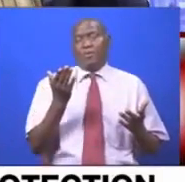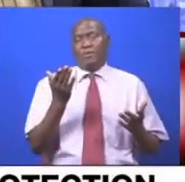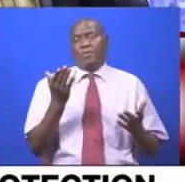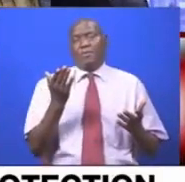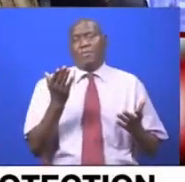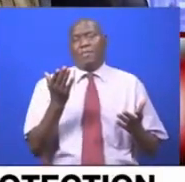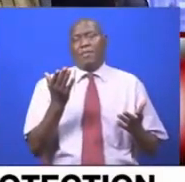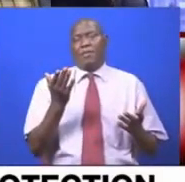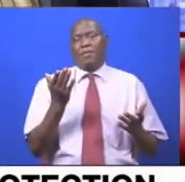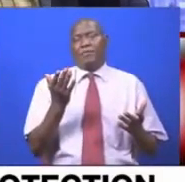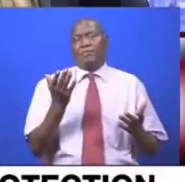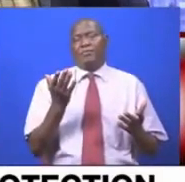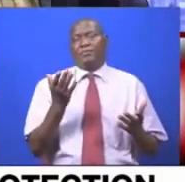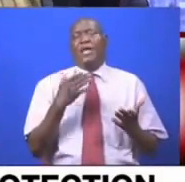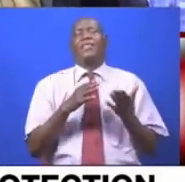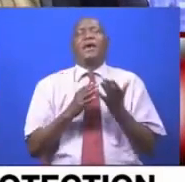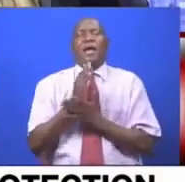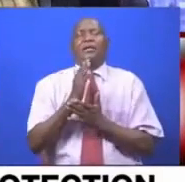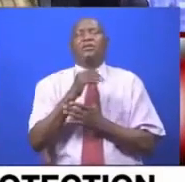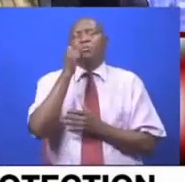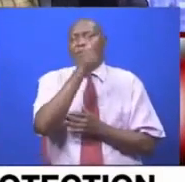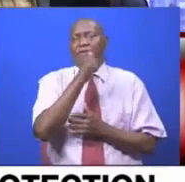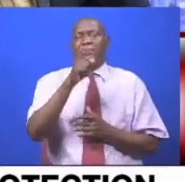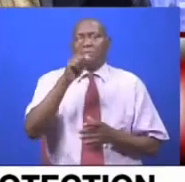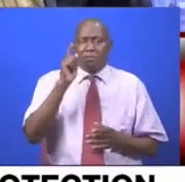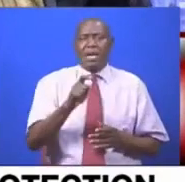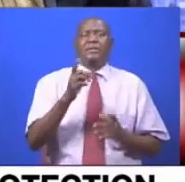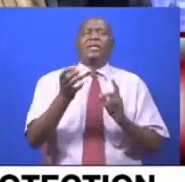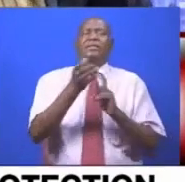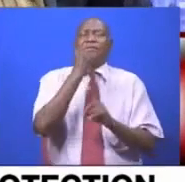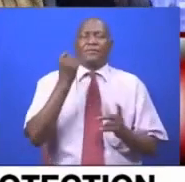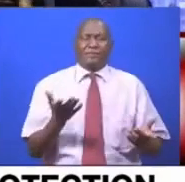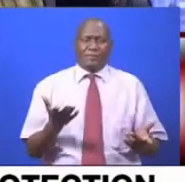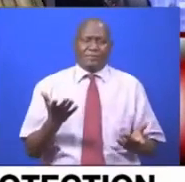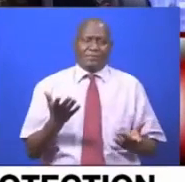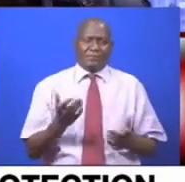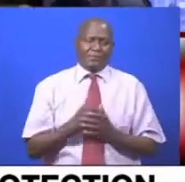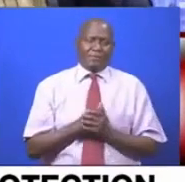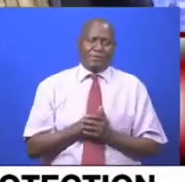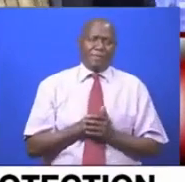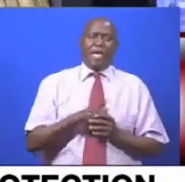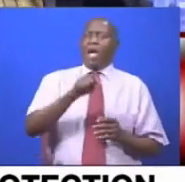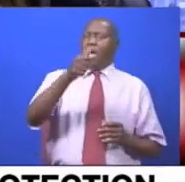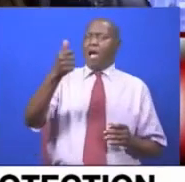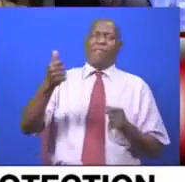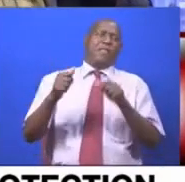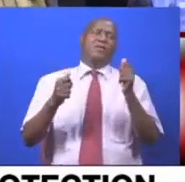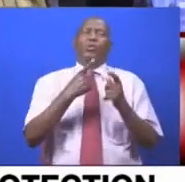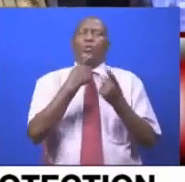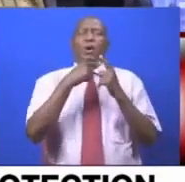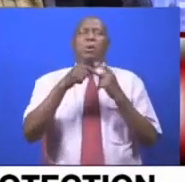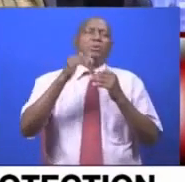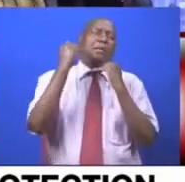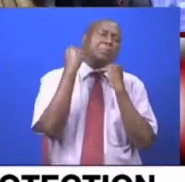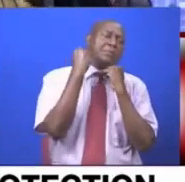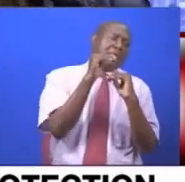the right to privacy has to be achieved. And of course, others will talk about limitations.